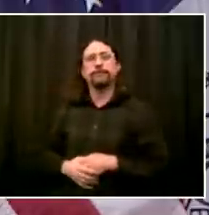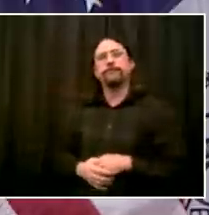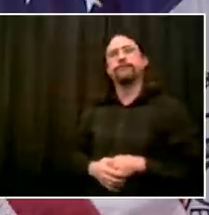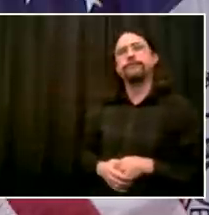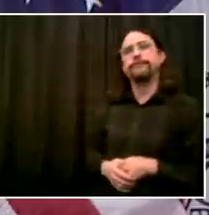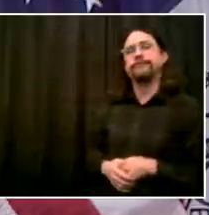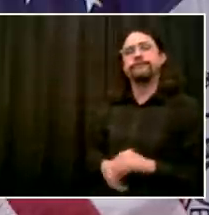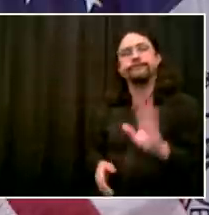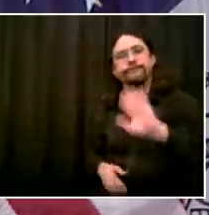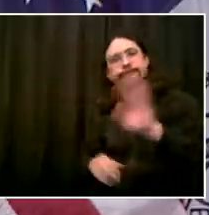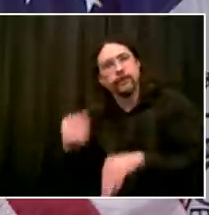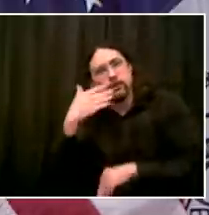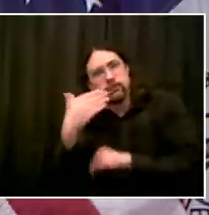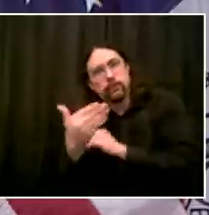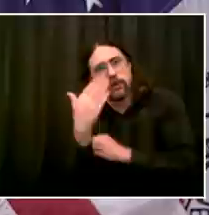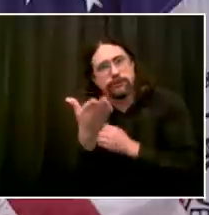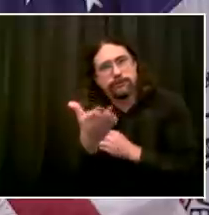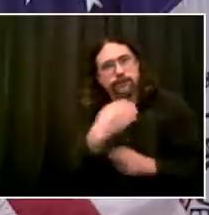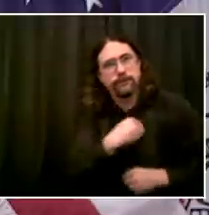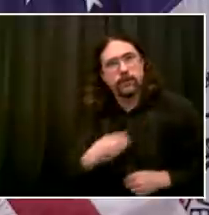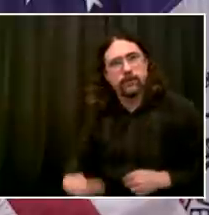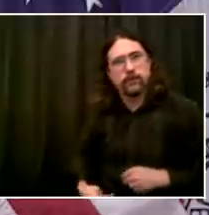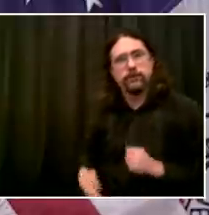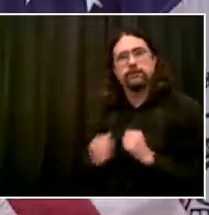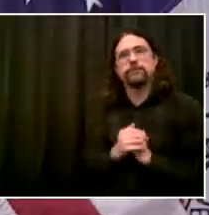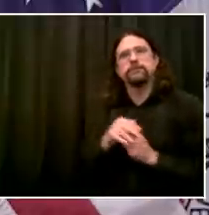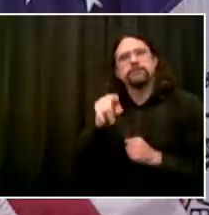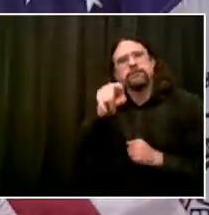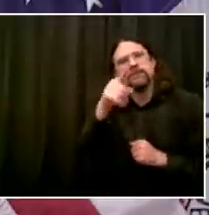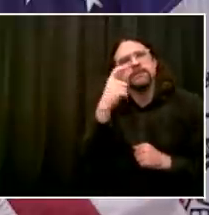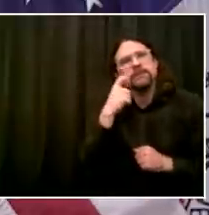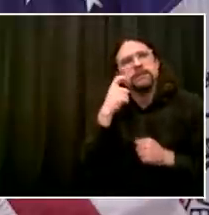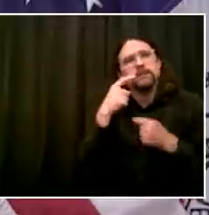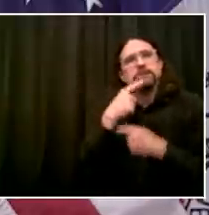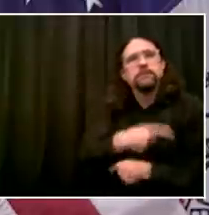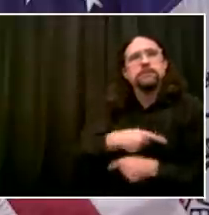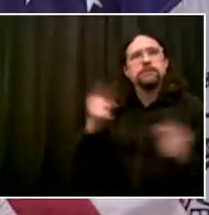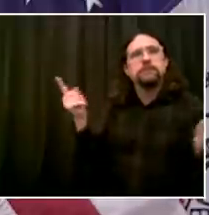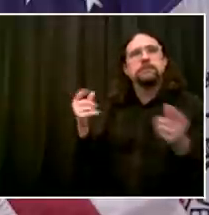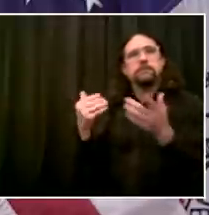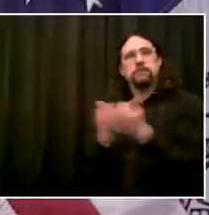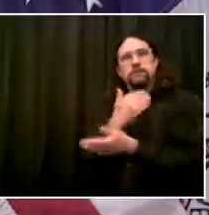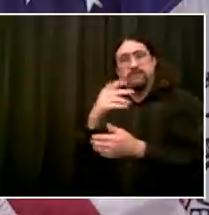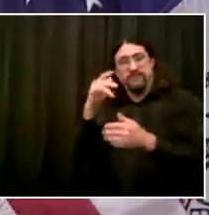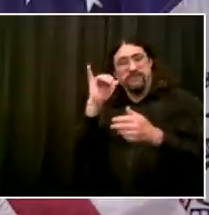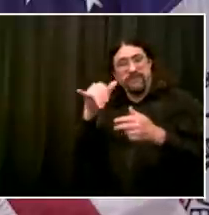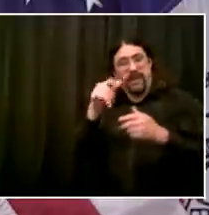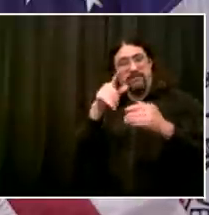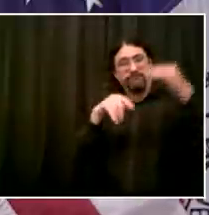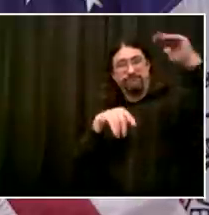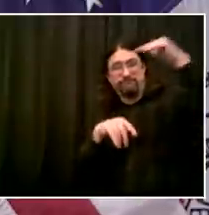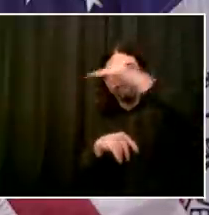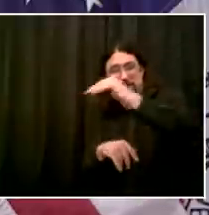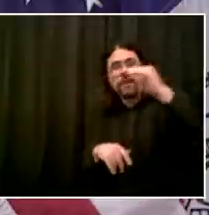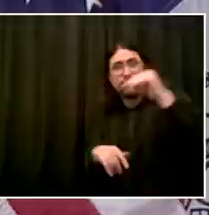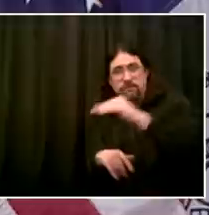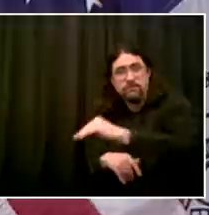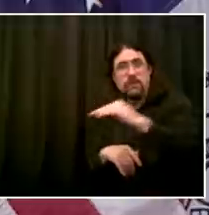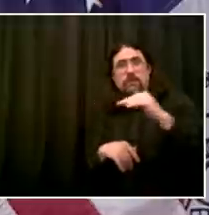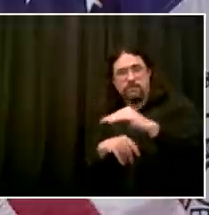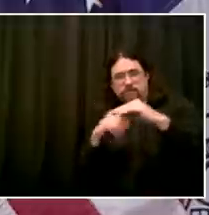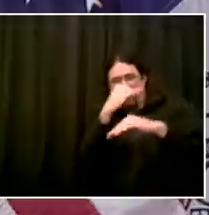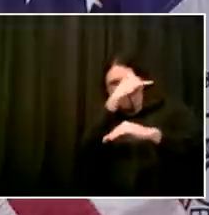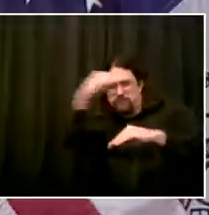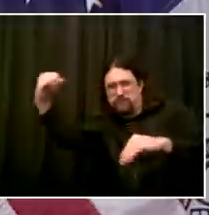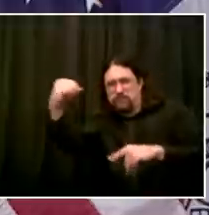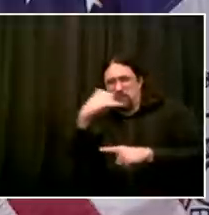till you can pull the trigger on an announcement, if you will? And by what date would you like to make a definitive announcement, or do you have